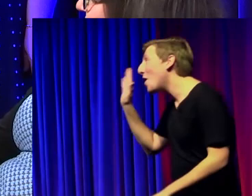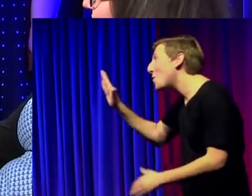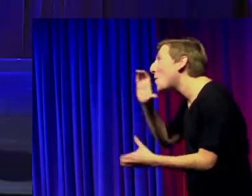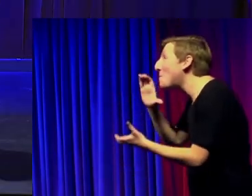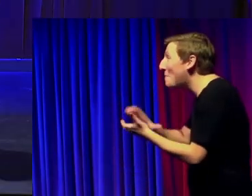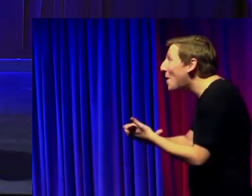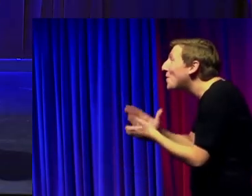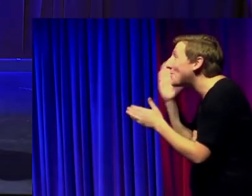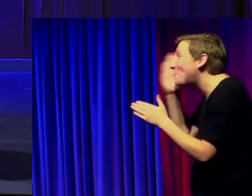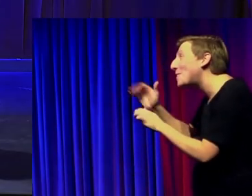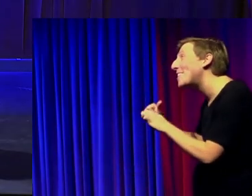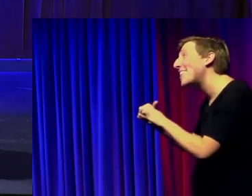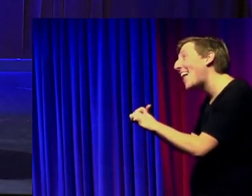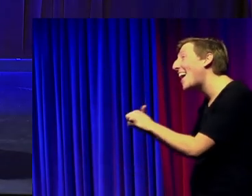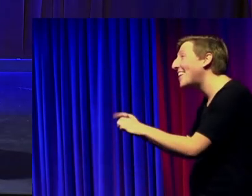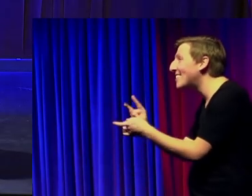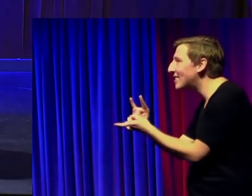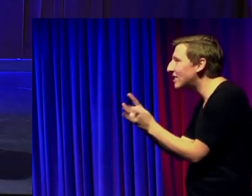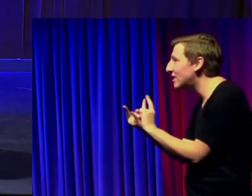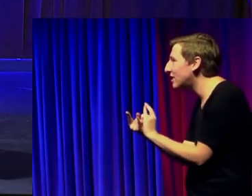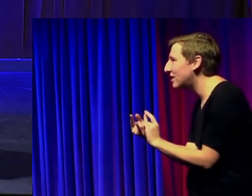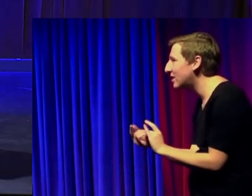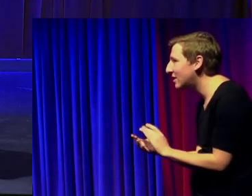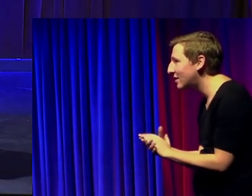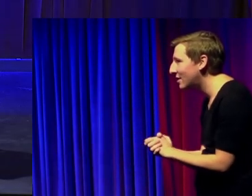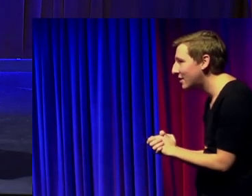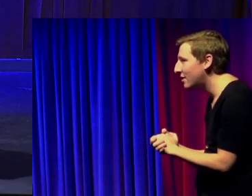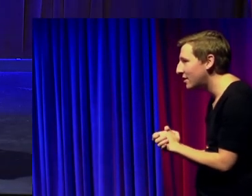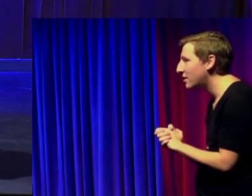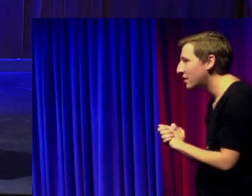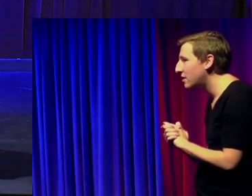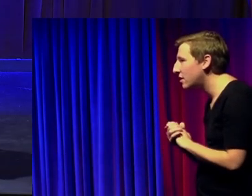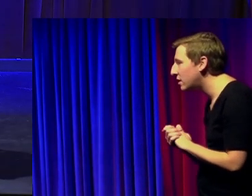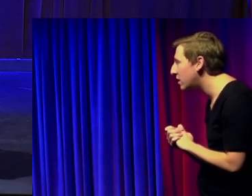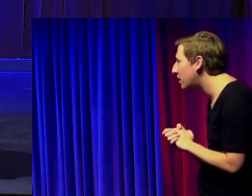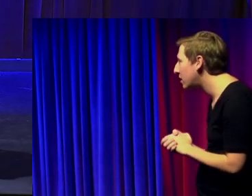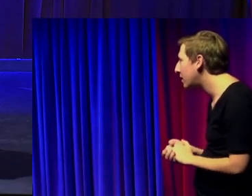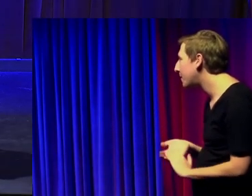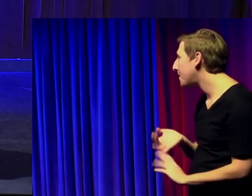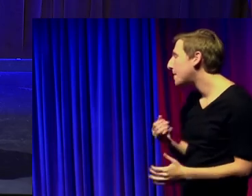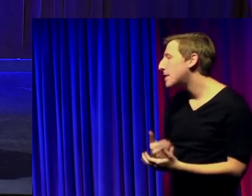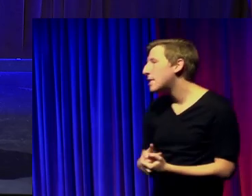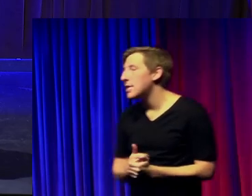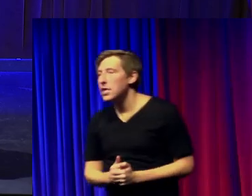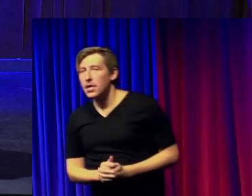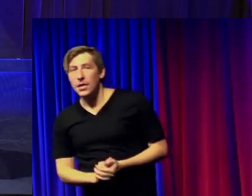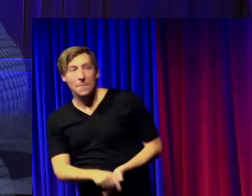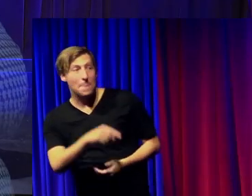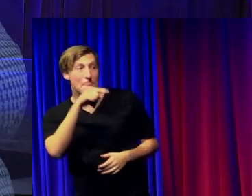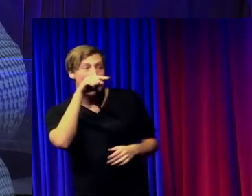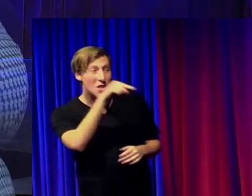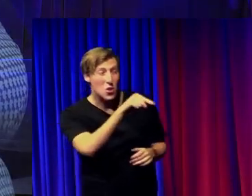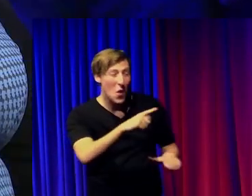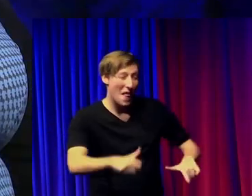I feel that way too. You know, no one wanted to invite you, but I said she is the life of the party. We have to have her here.